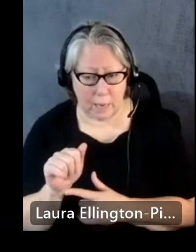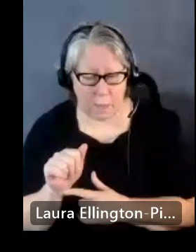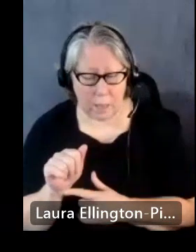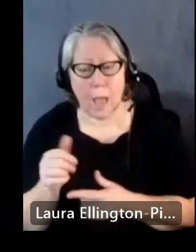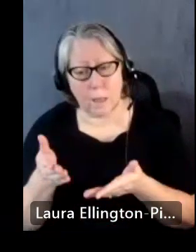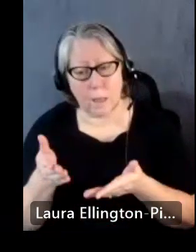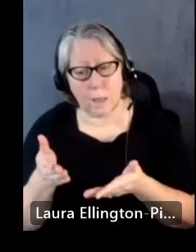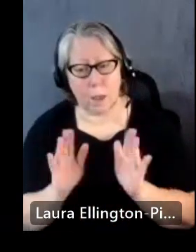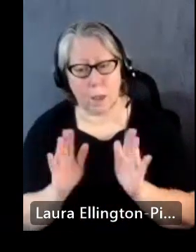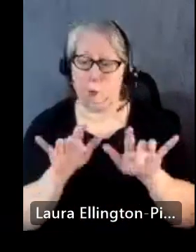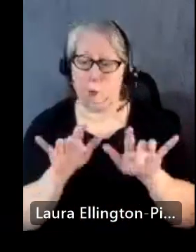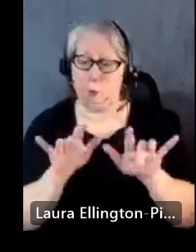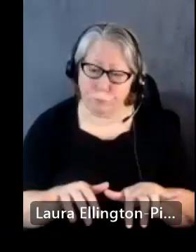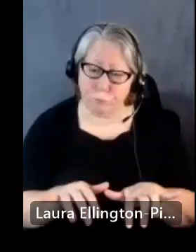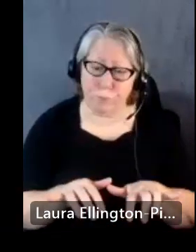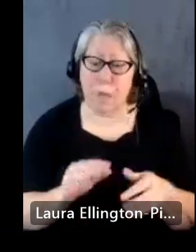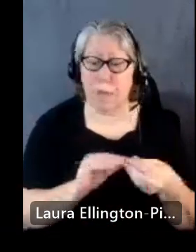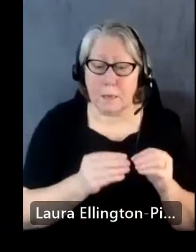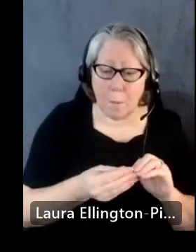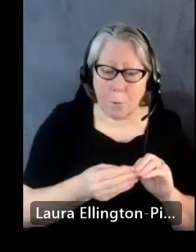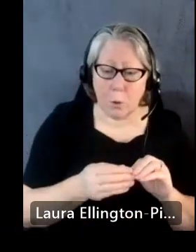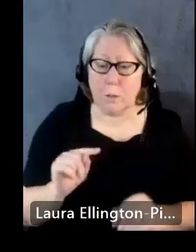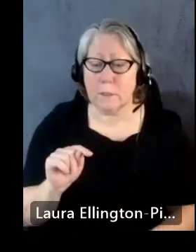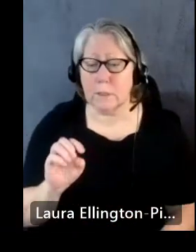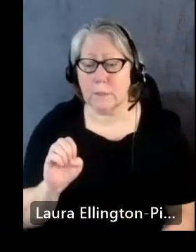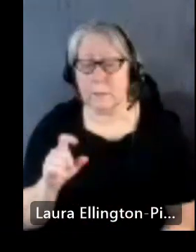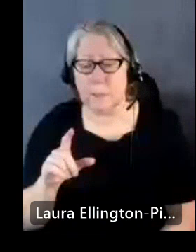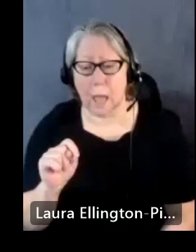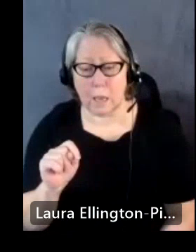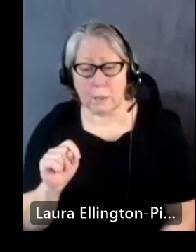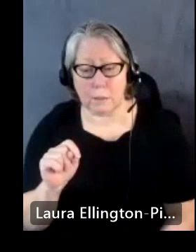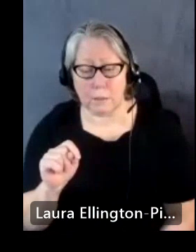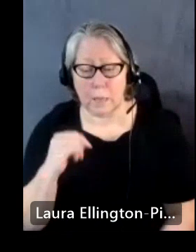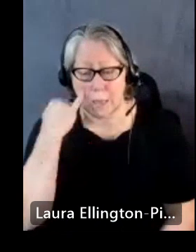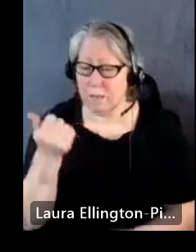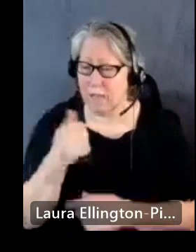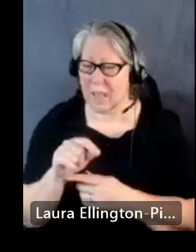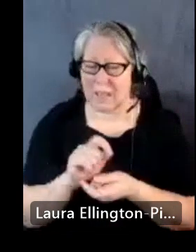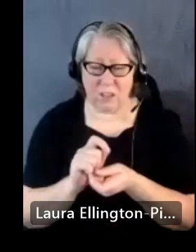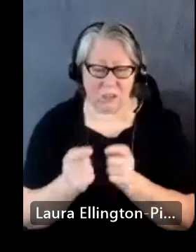numbers and text. Okay, so any place where you're making a change or entering